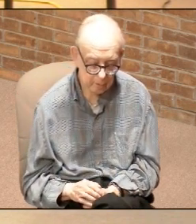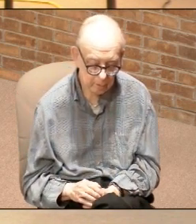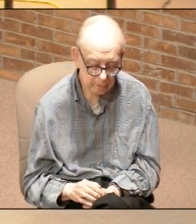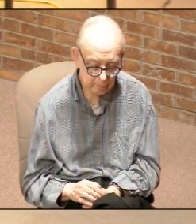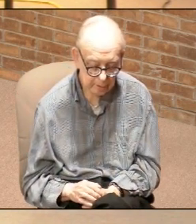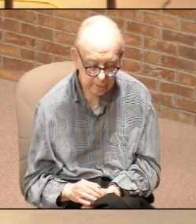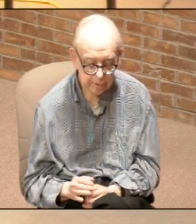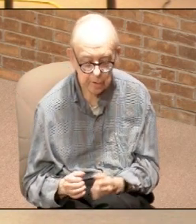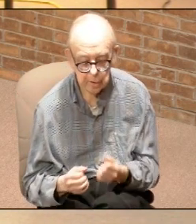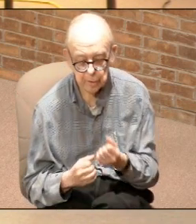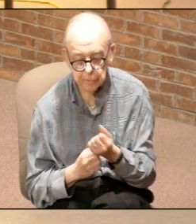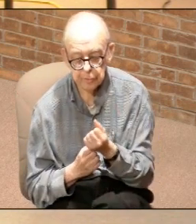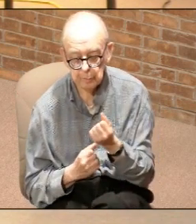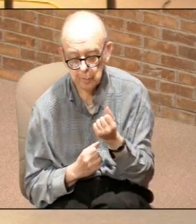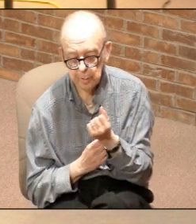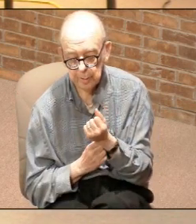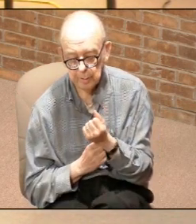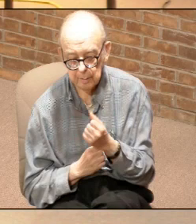support